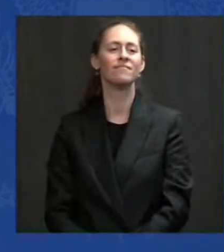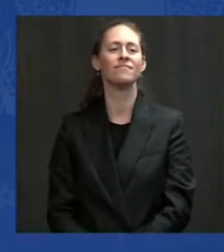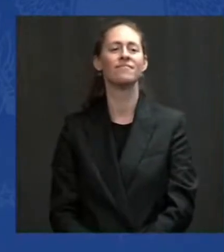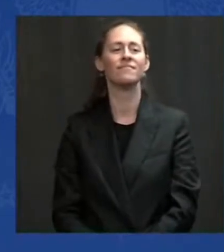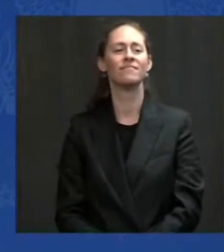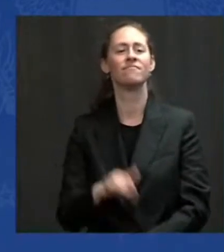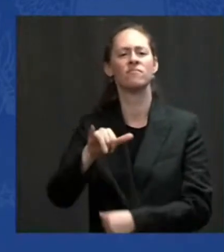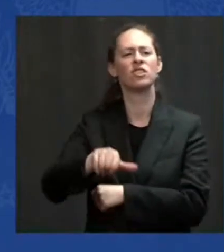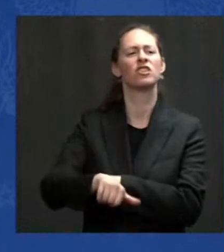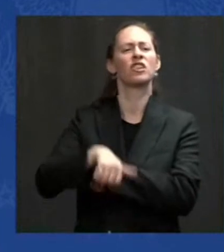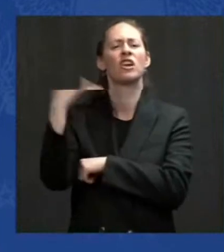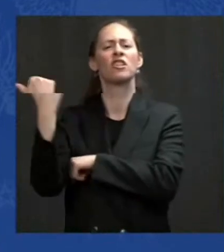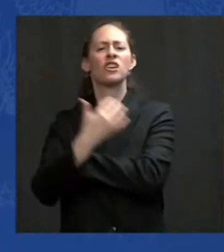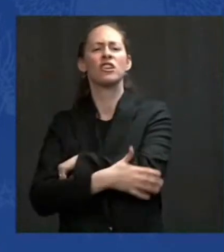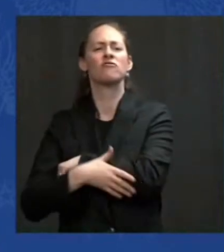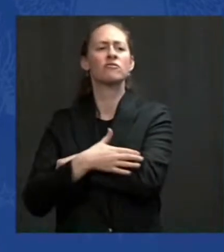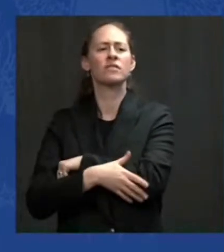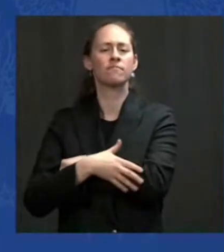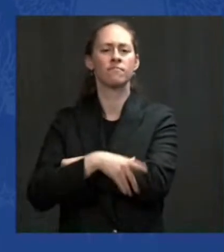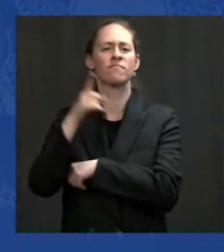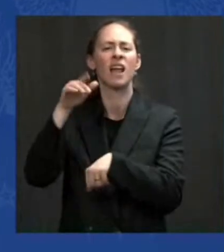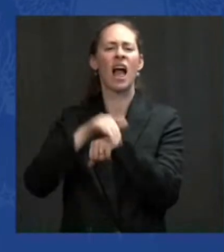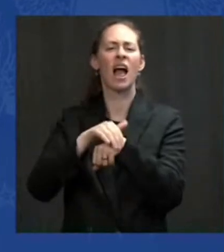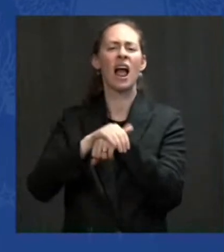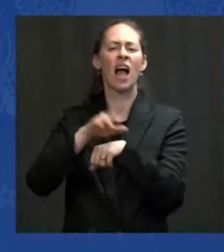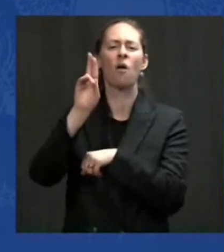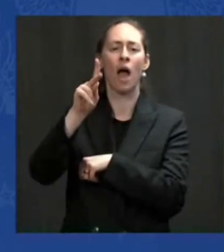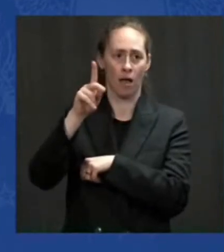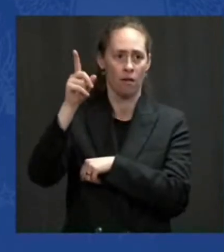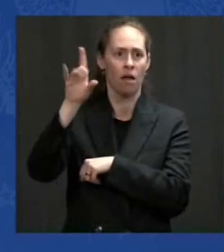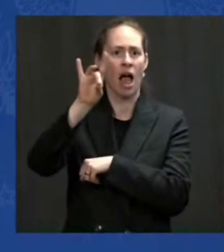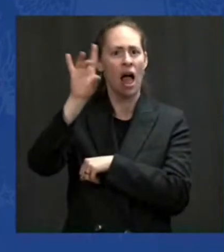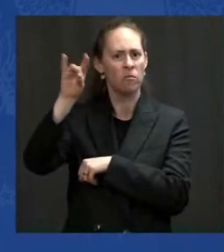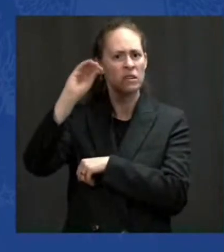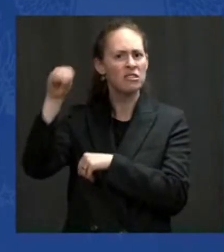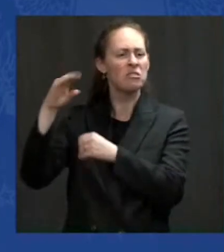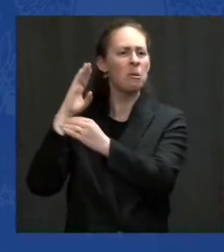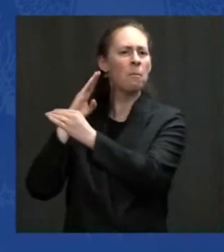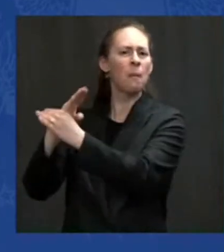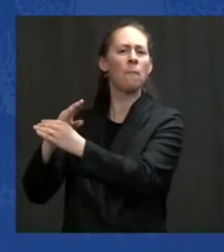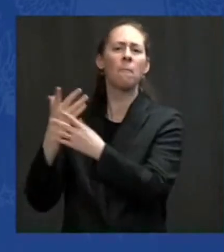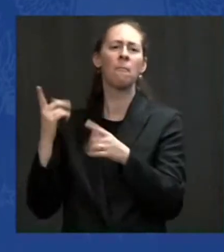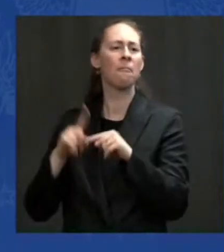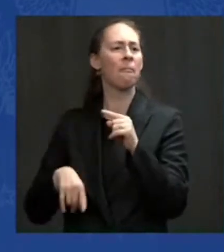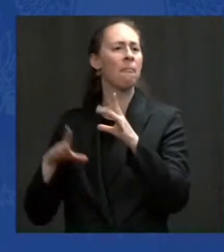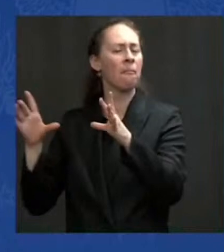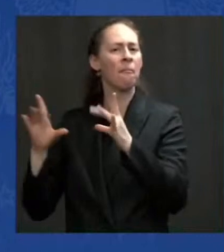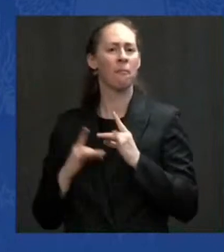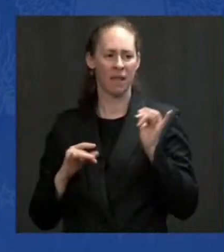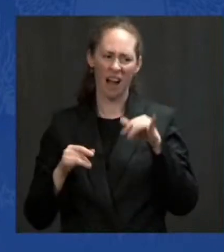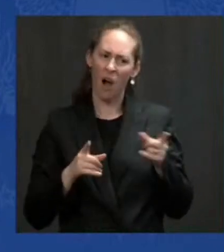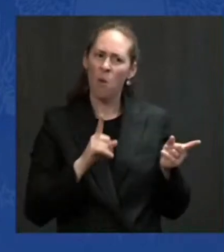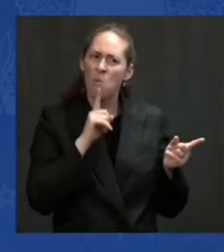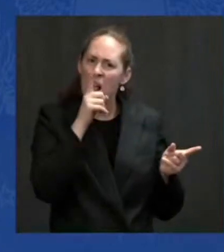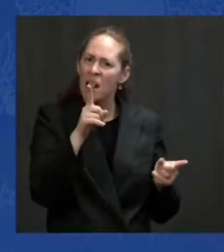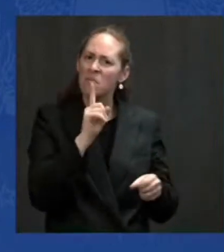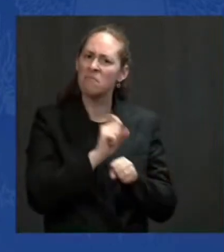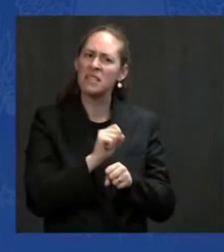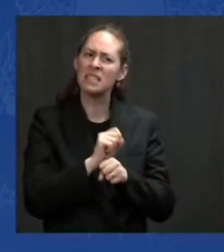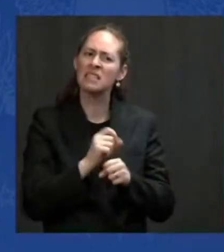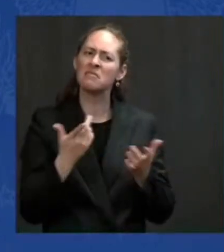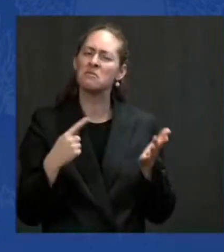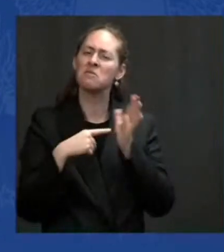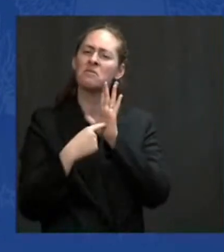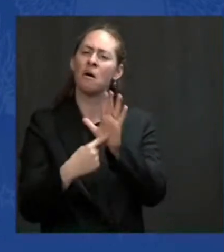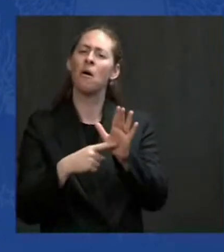hospitalizations, again in England, 2 doses, 96% real world effectiveness. You can make a quite